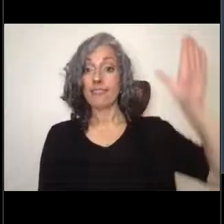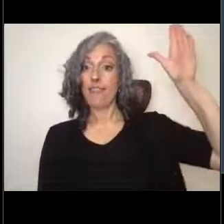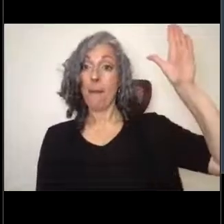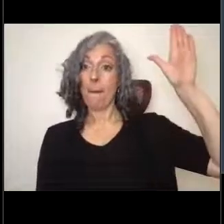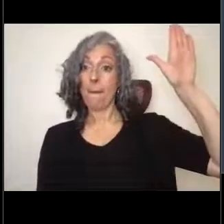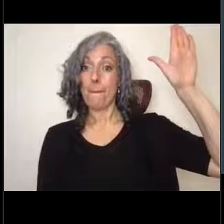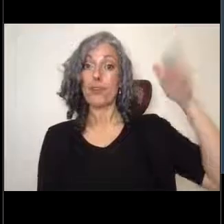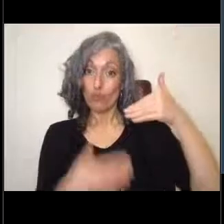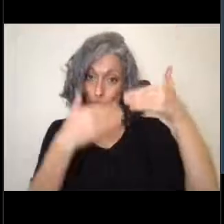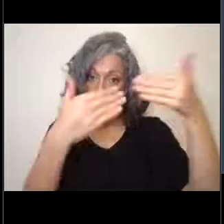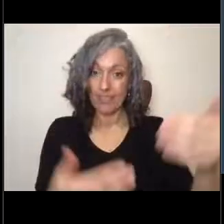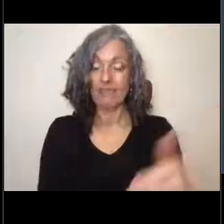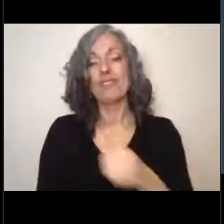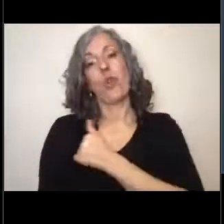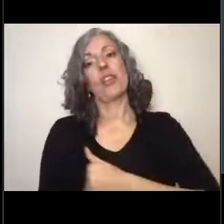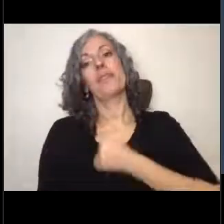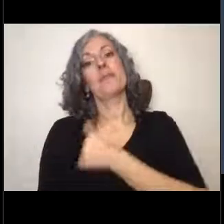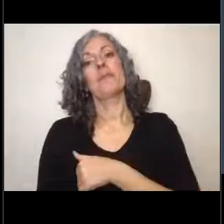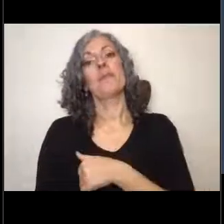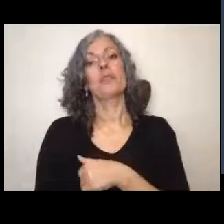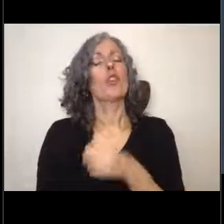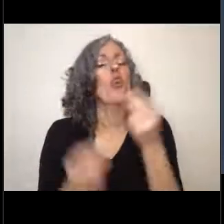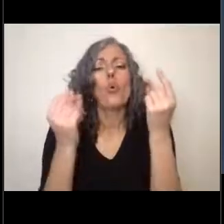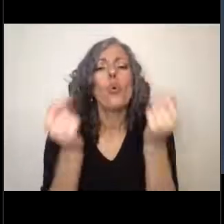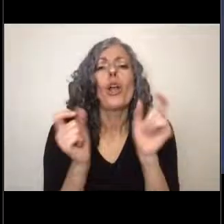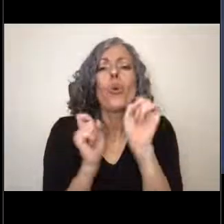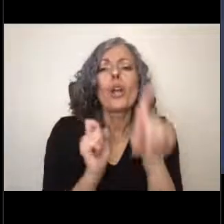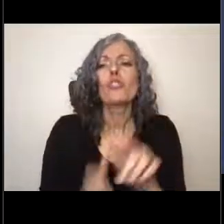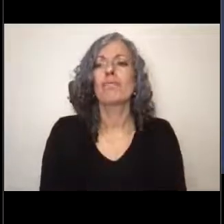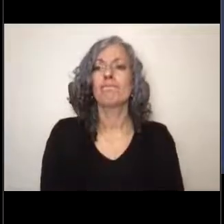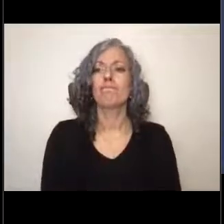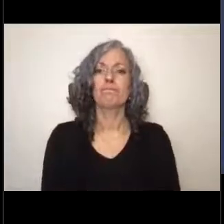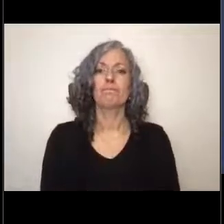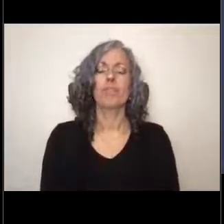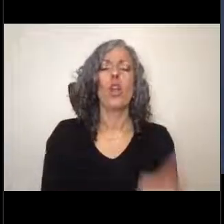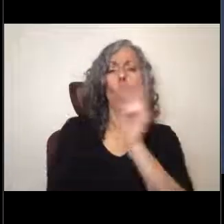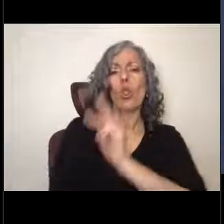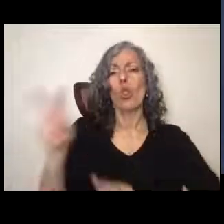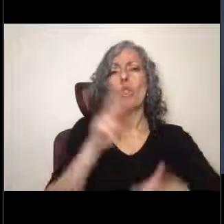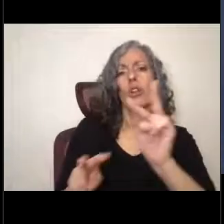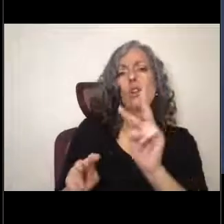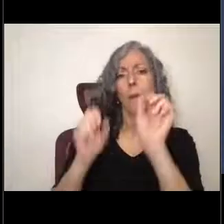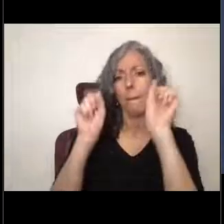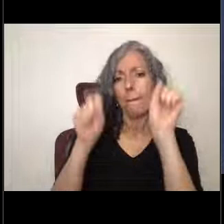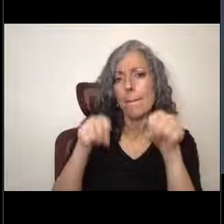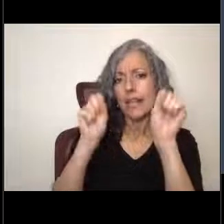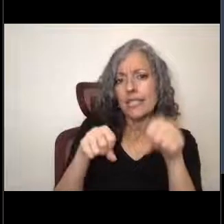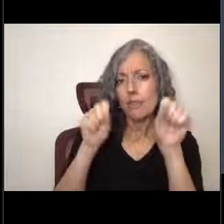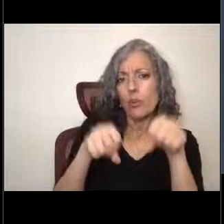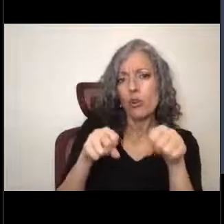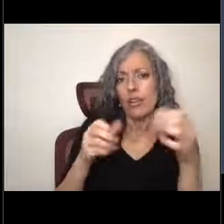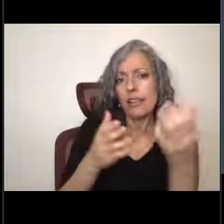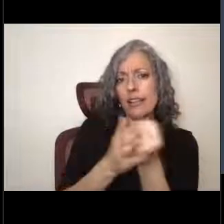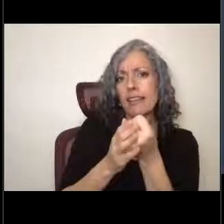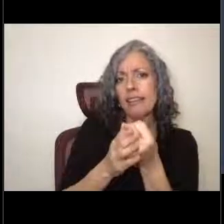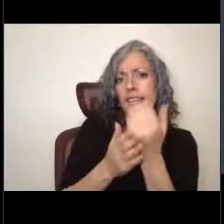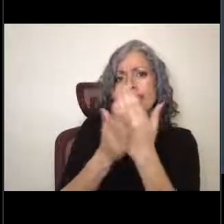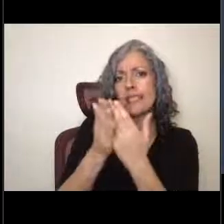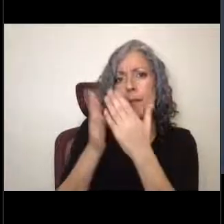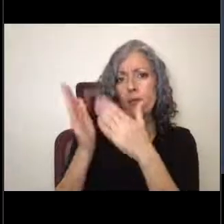sorry. Just a real quick one. In looking at it, is it possible to get some of this organized by